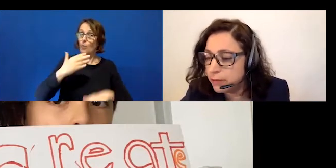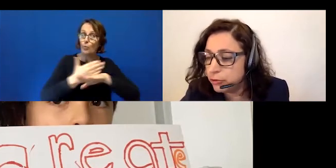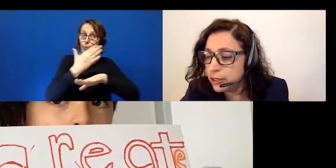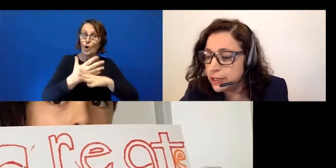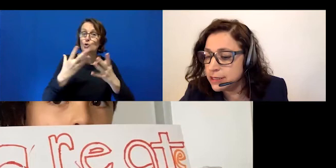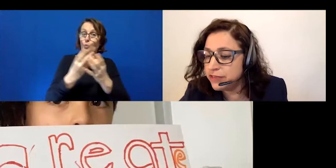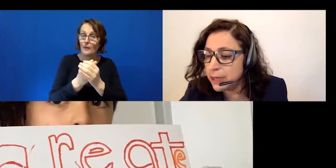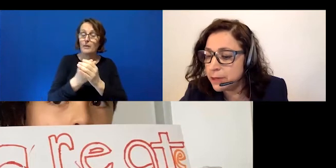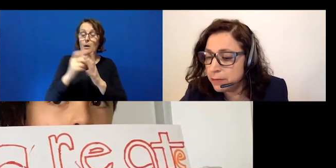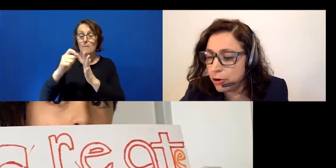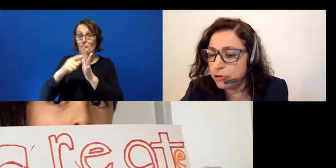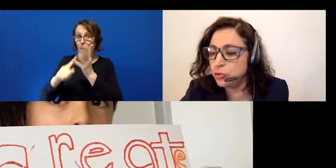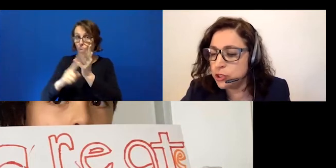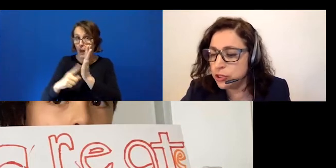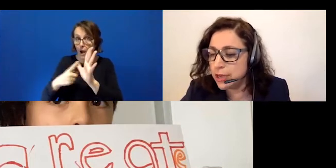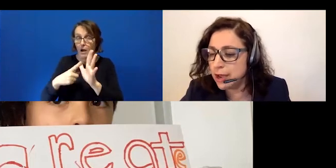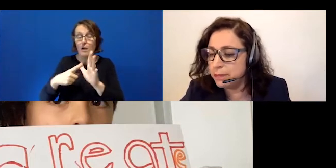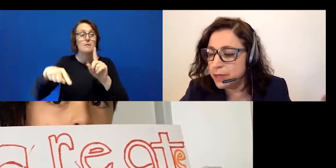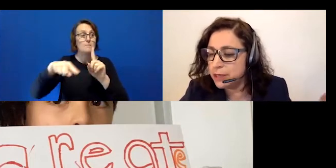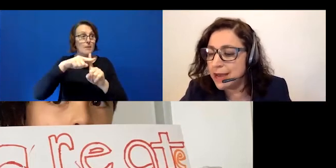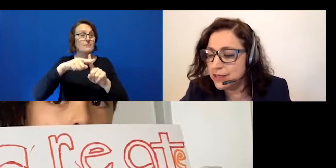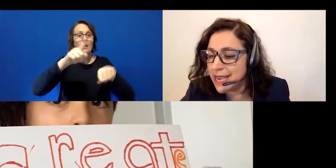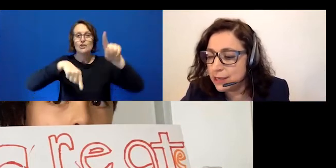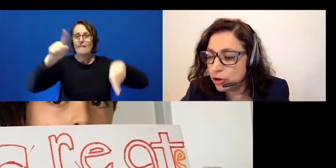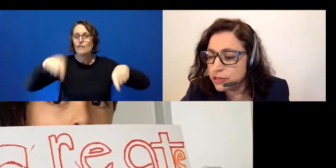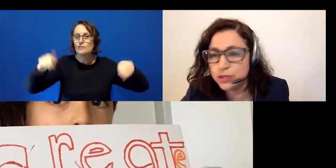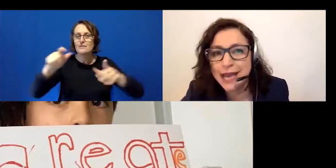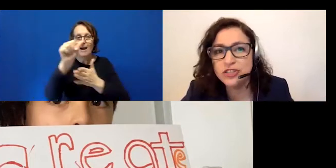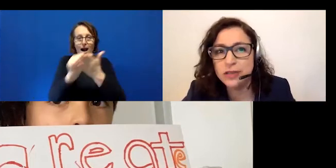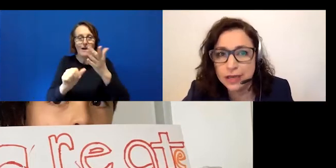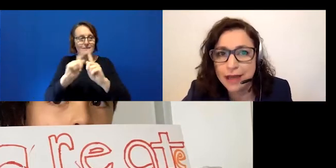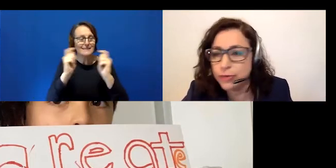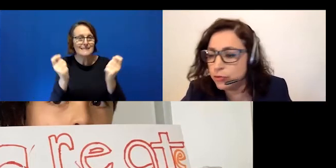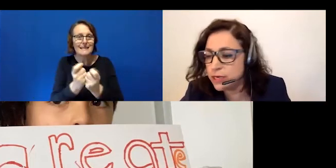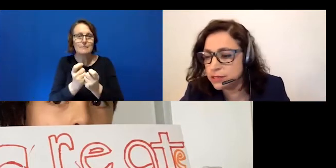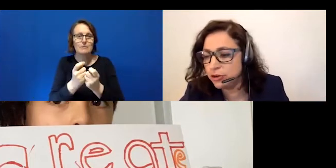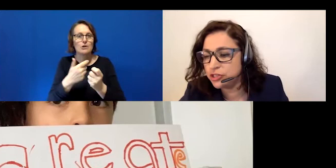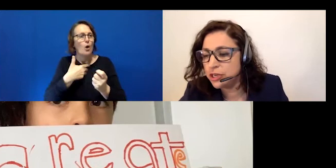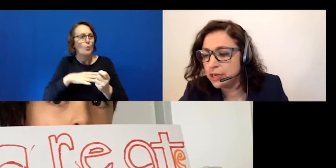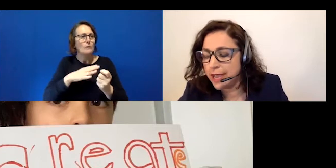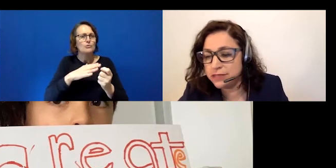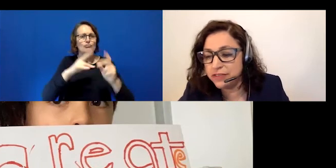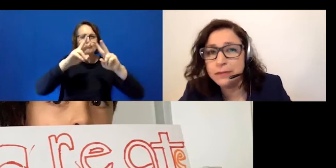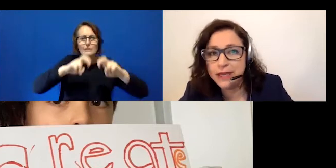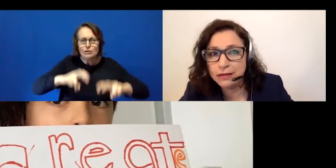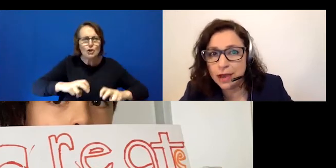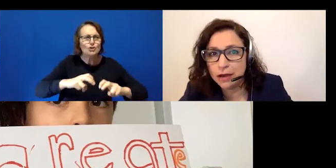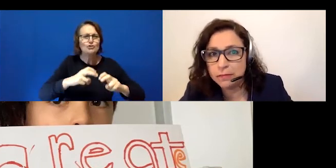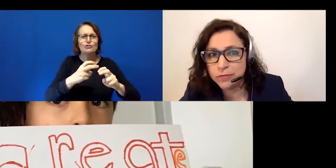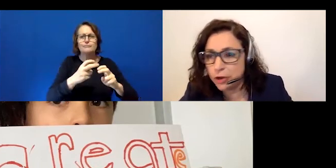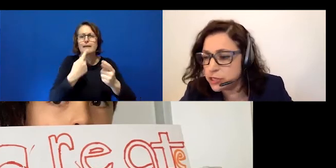Paula Aboud to develop an approach which to undertaking consultation and gathering research and